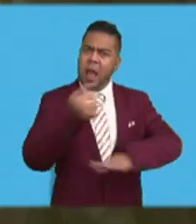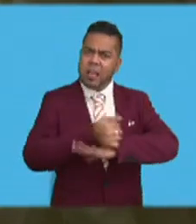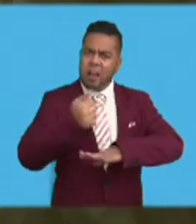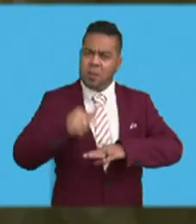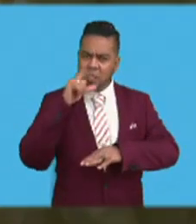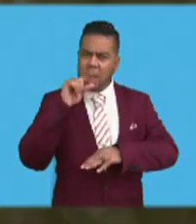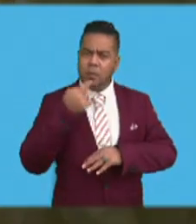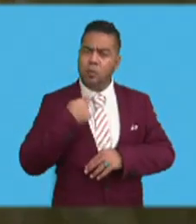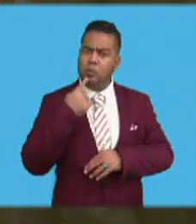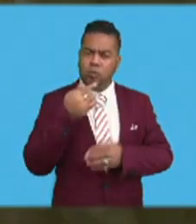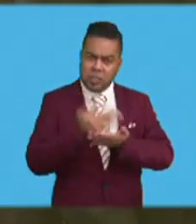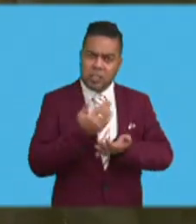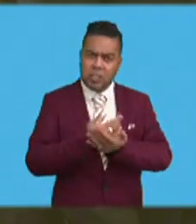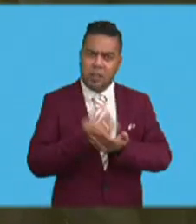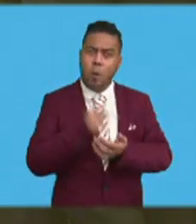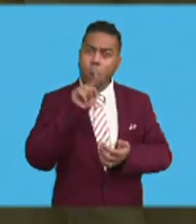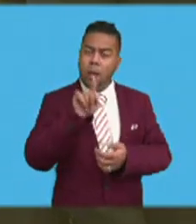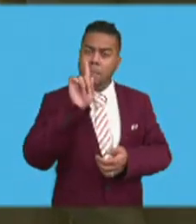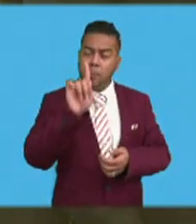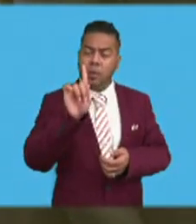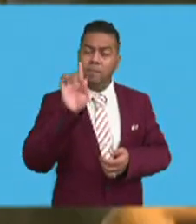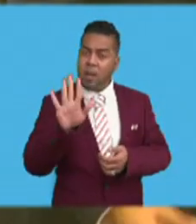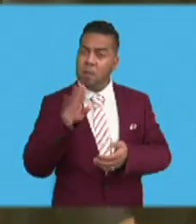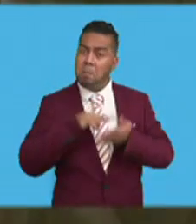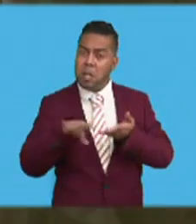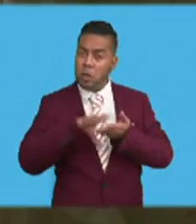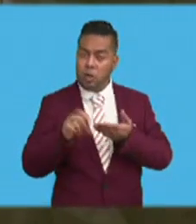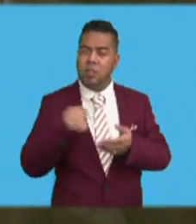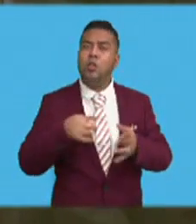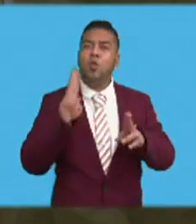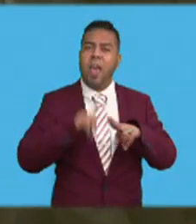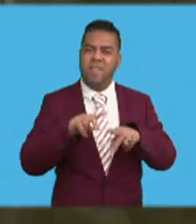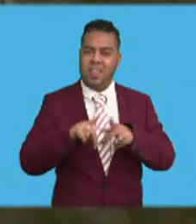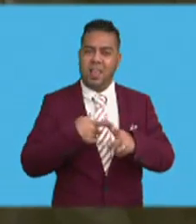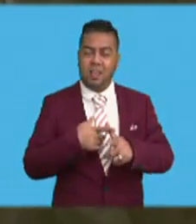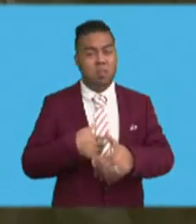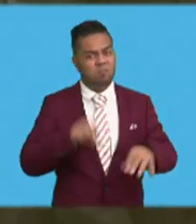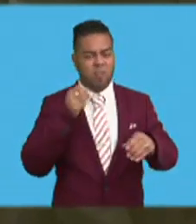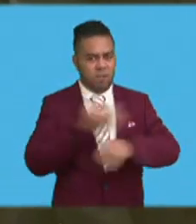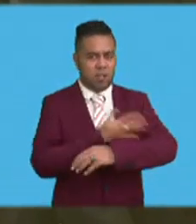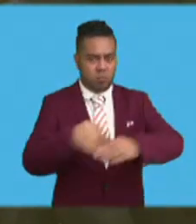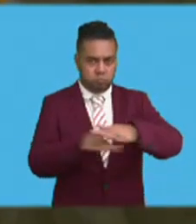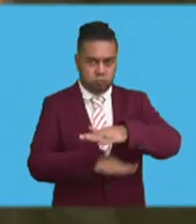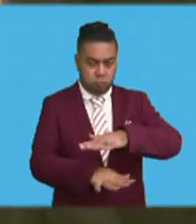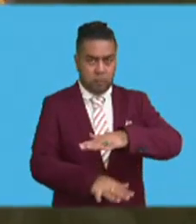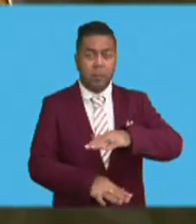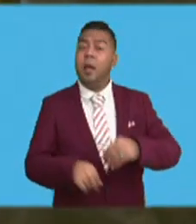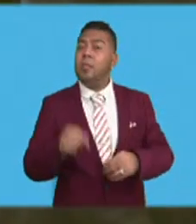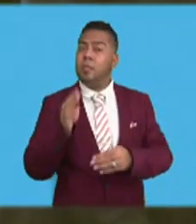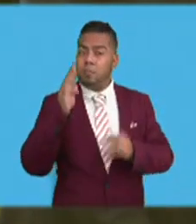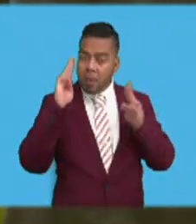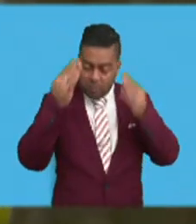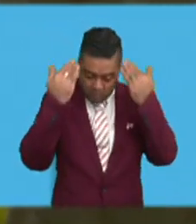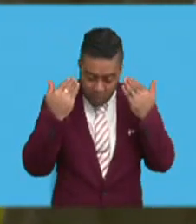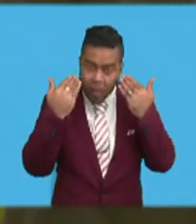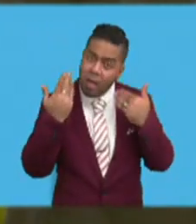about $1.9 million per annum in diesel fuel imports, and of course FEA too. It affects the bottom line. Madam Speaker, the grid extension works